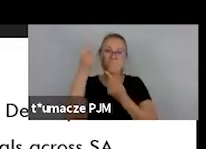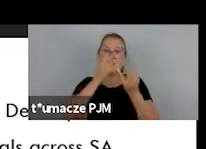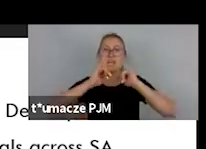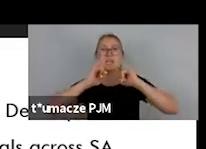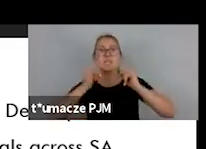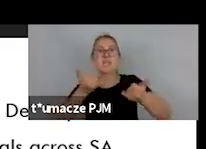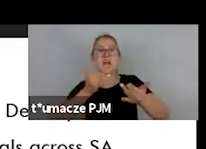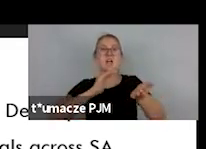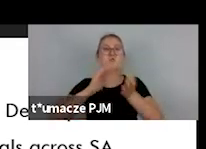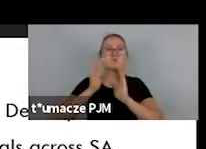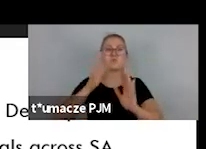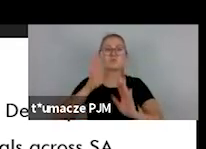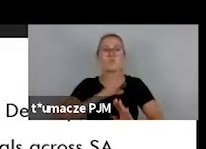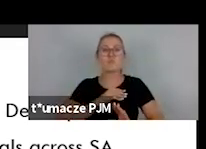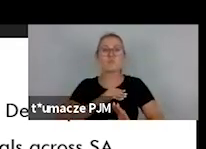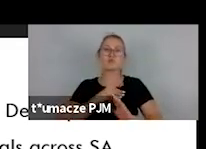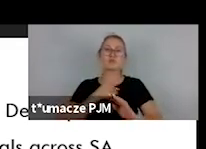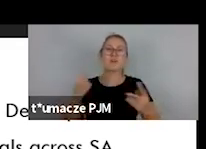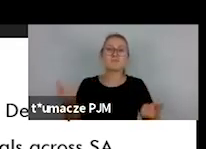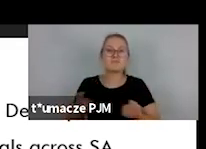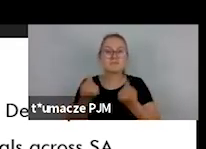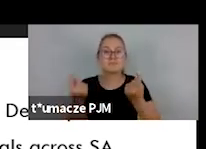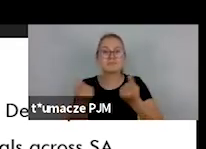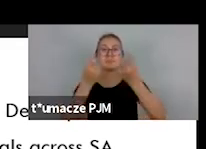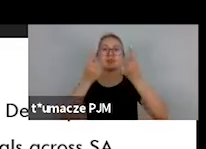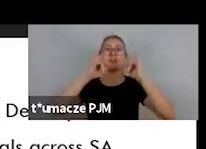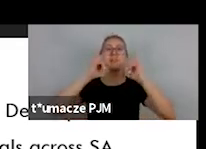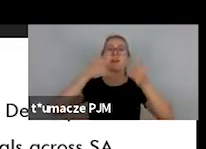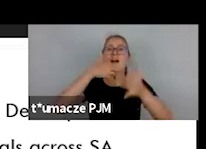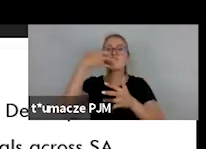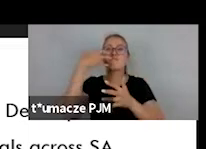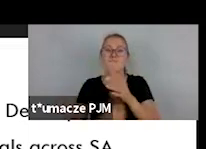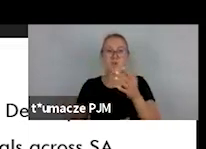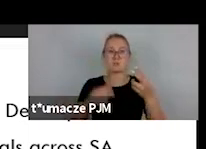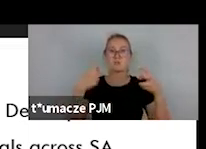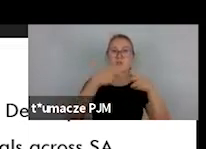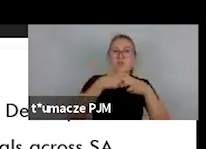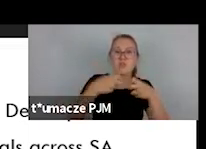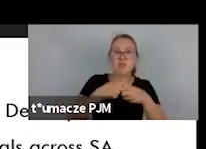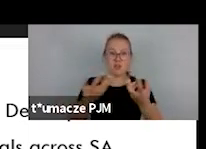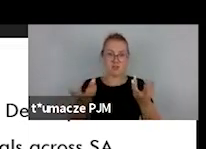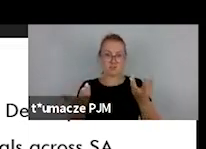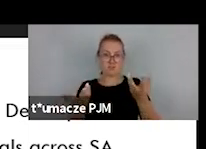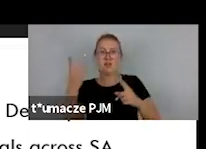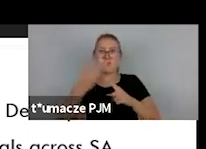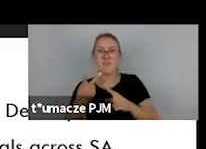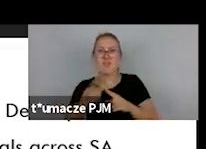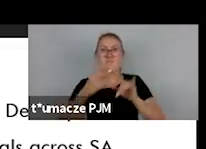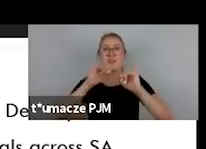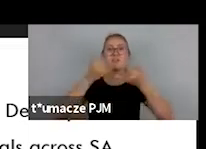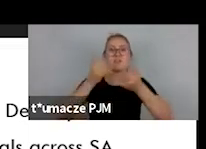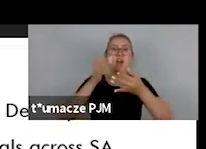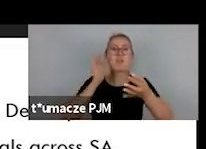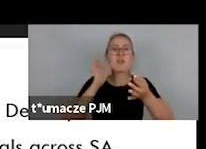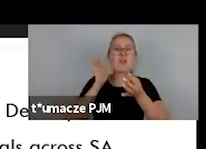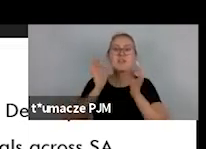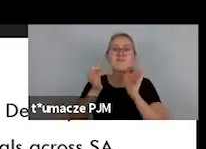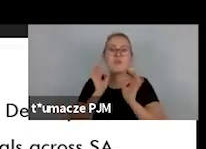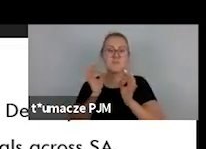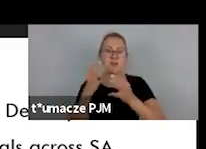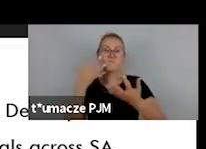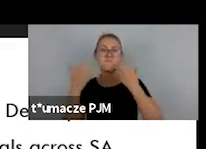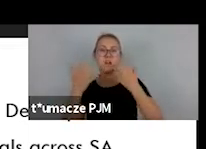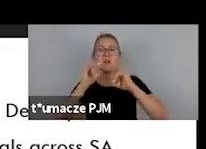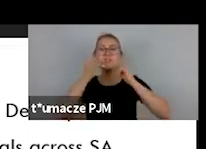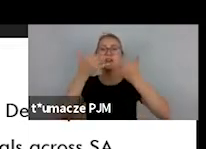I think ultimately produces change at a scale that makes a difference. Because